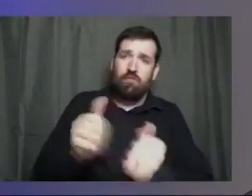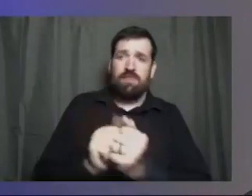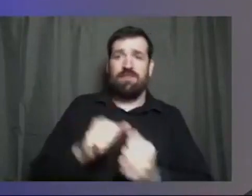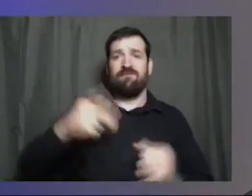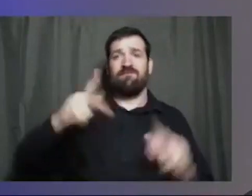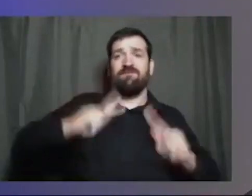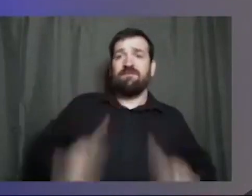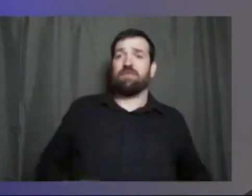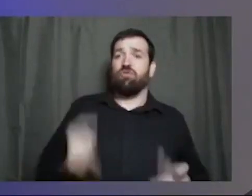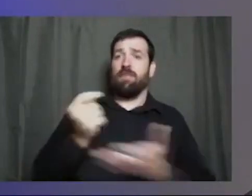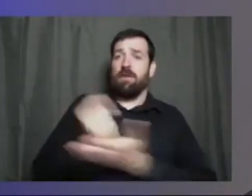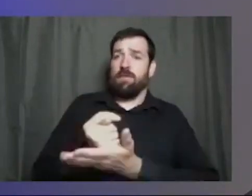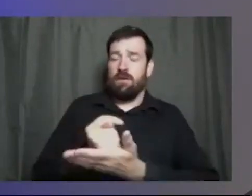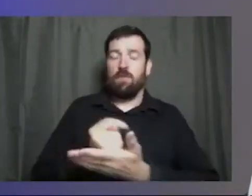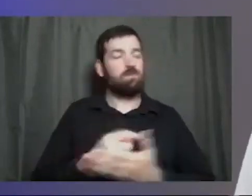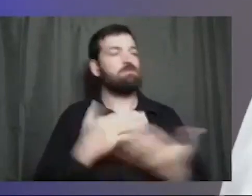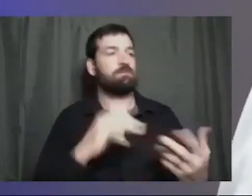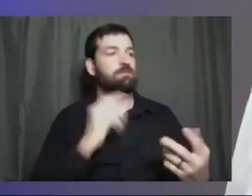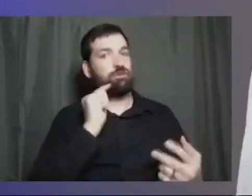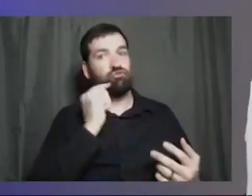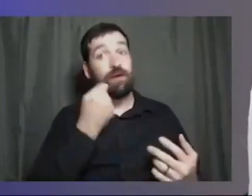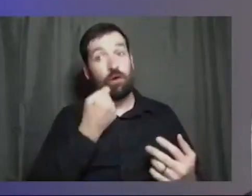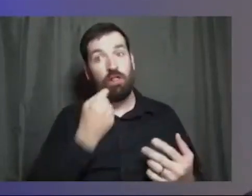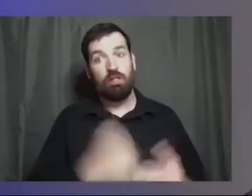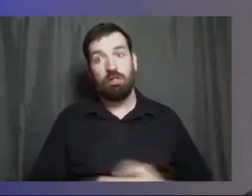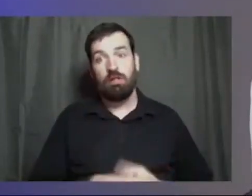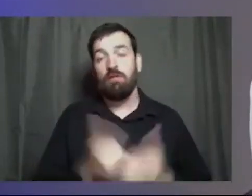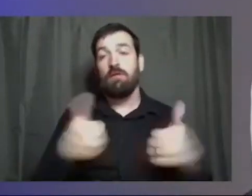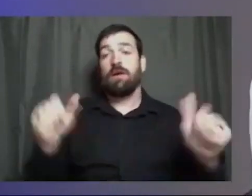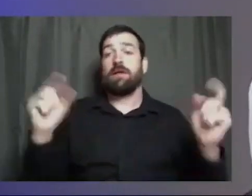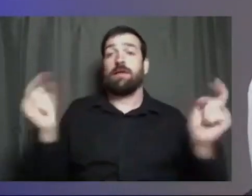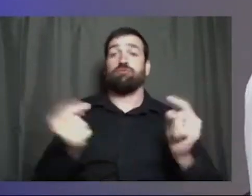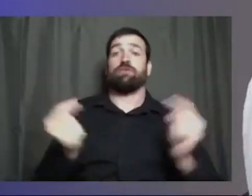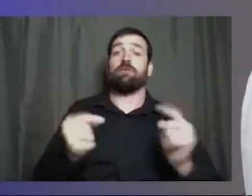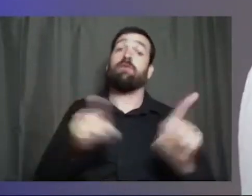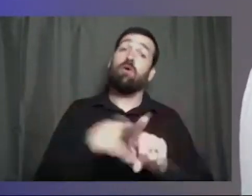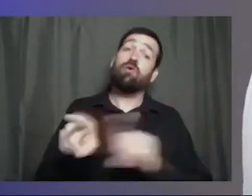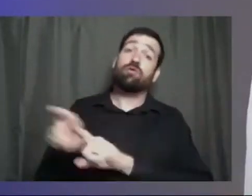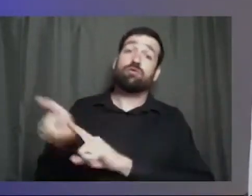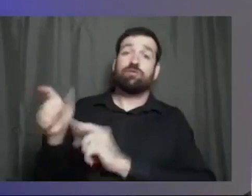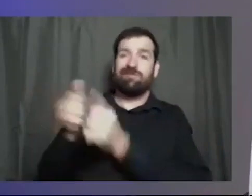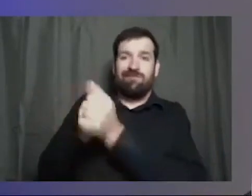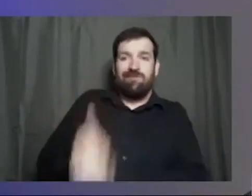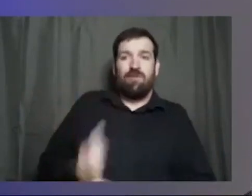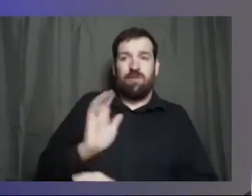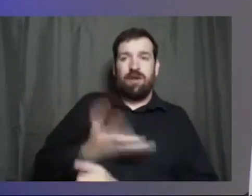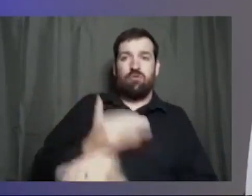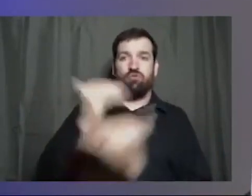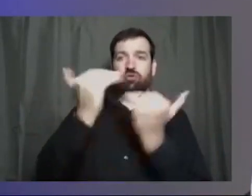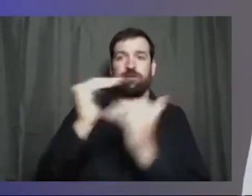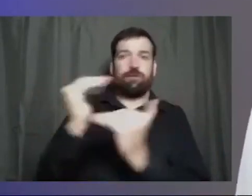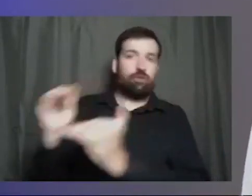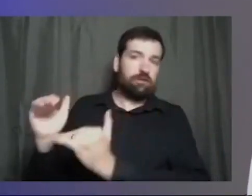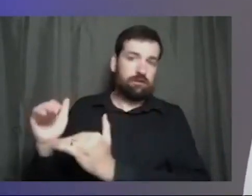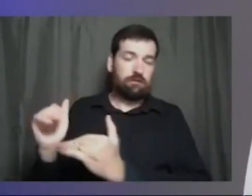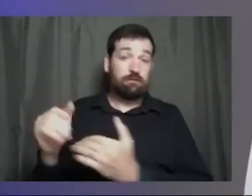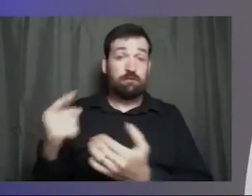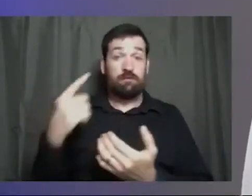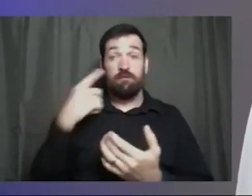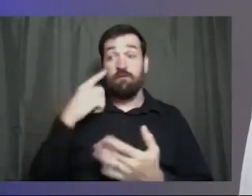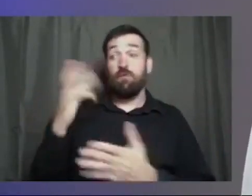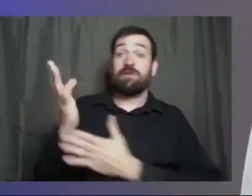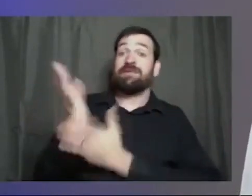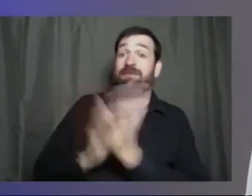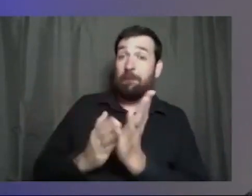think it's critical within any injury, and also kind of following our restrictions. So most importantly for some of these fractures, some of our